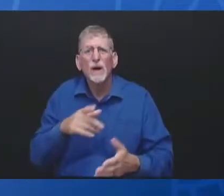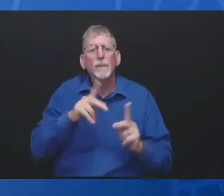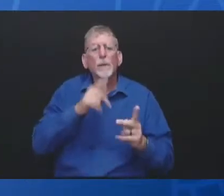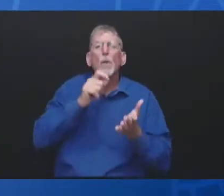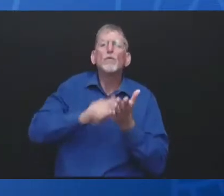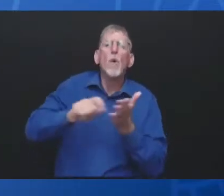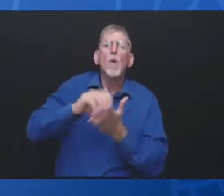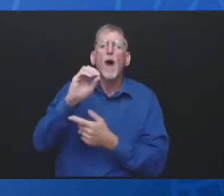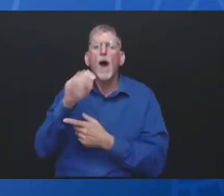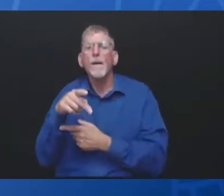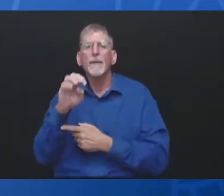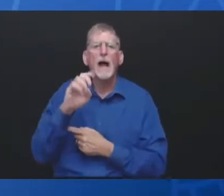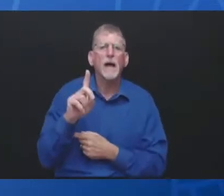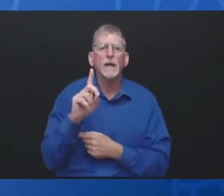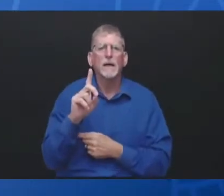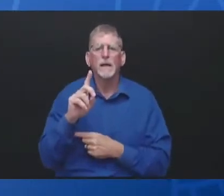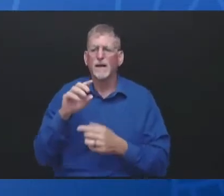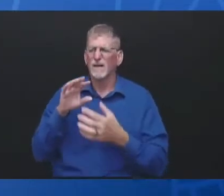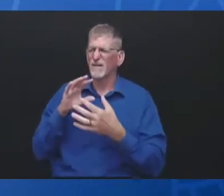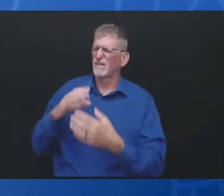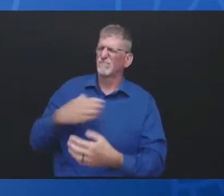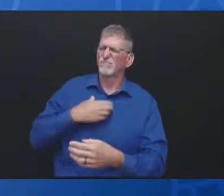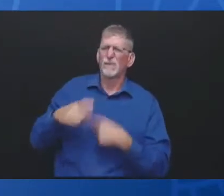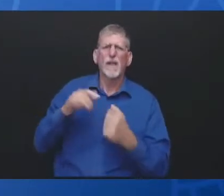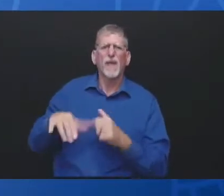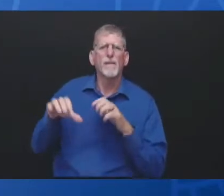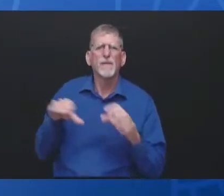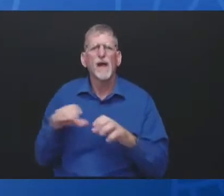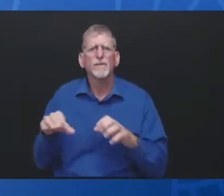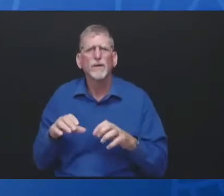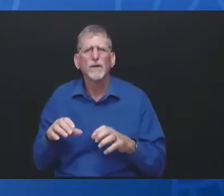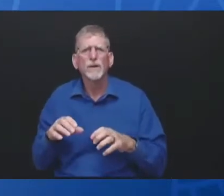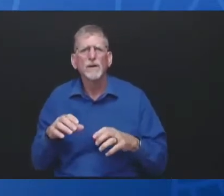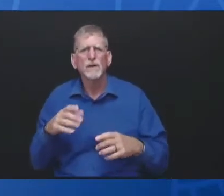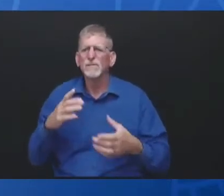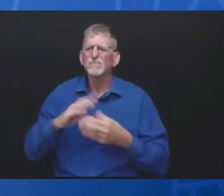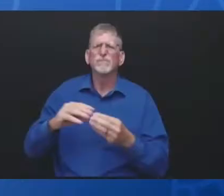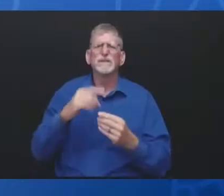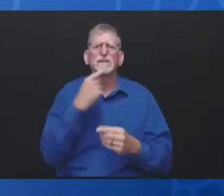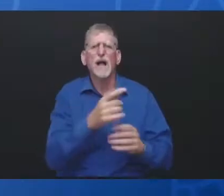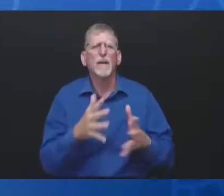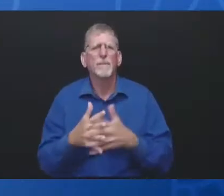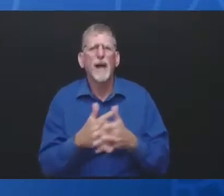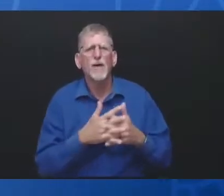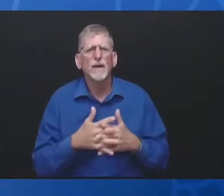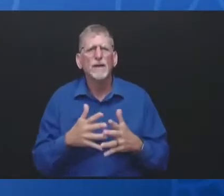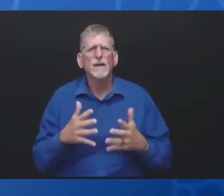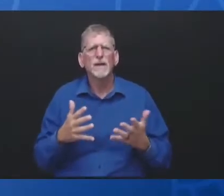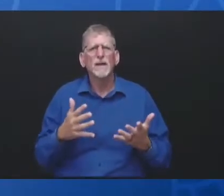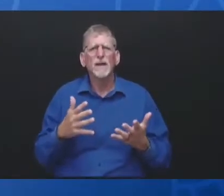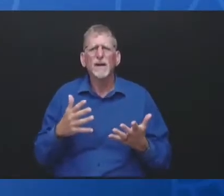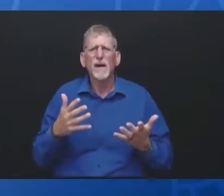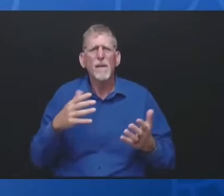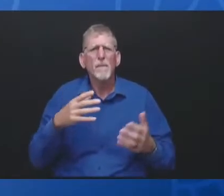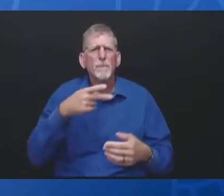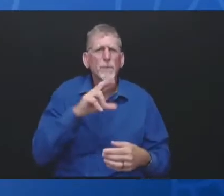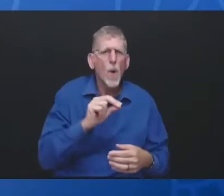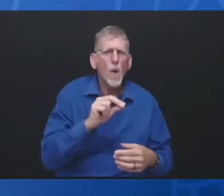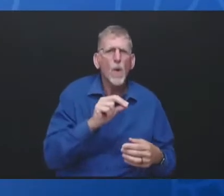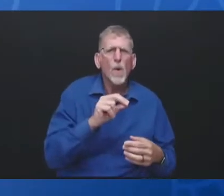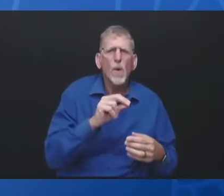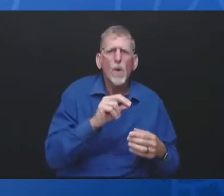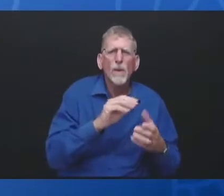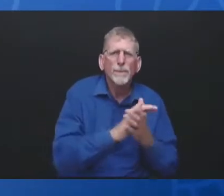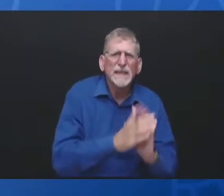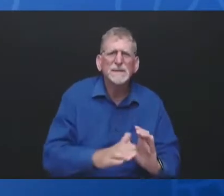it would be more pro-peace, more anti-war than the previous. This is beginning to sound like a soliloquy, sir. Do you have a question, please? Do you have a question, please? I'm curious.